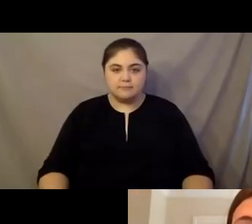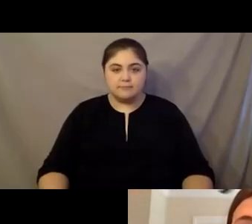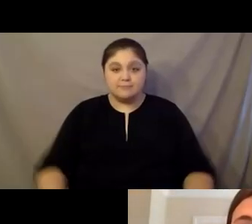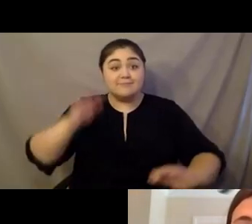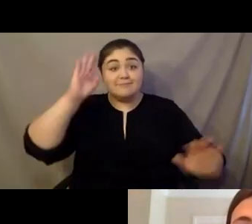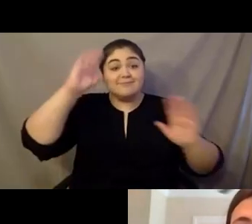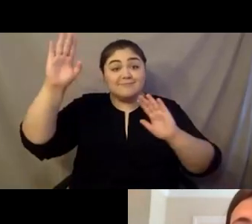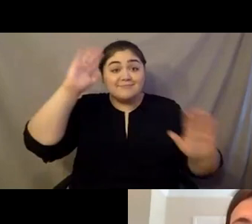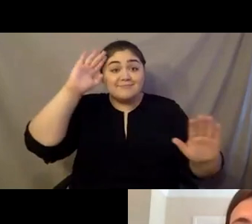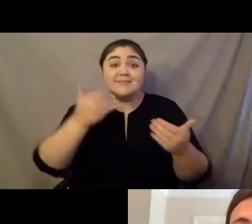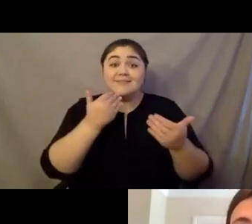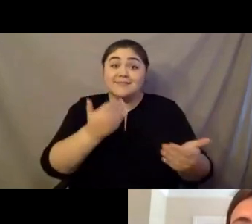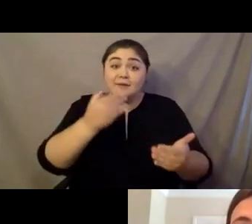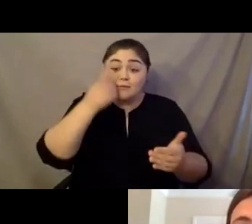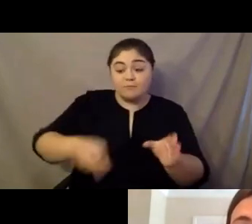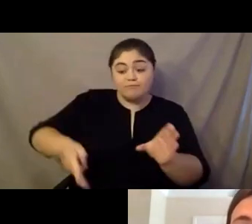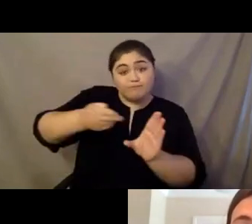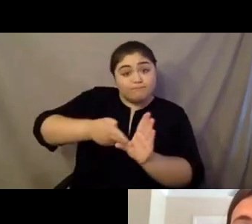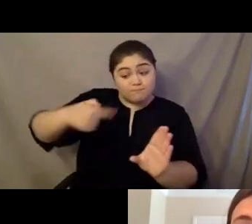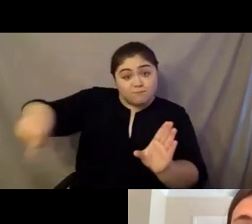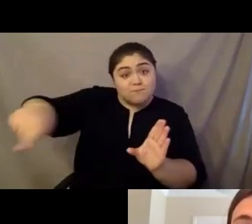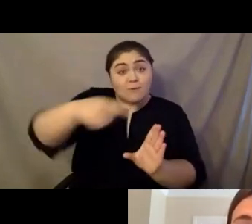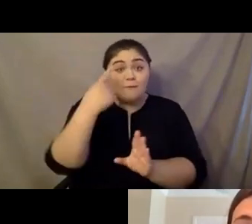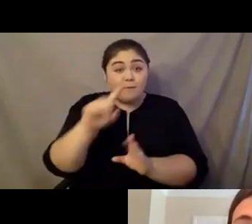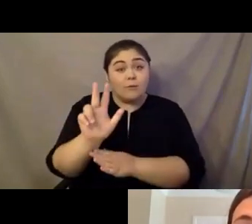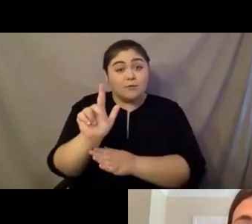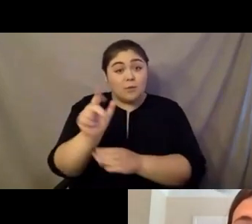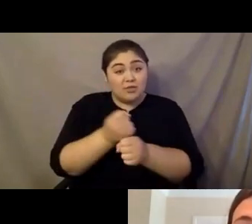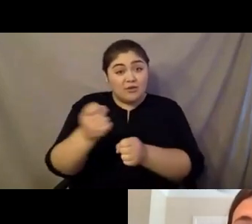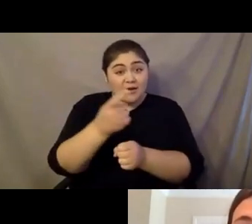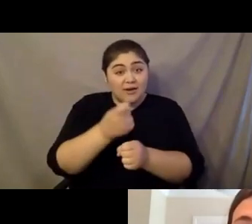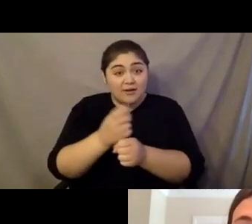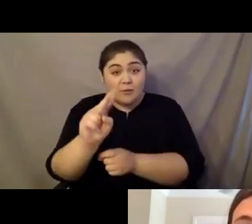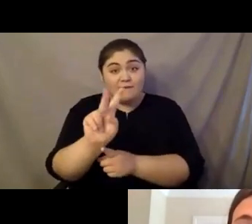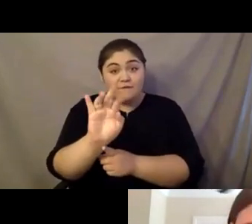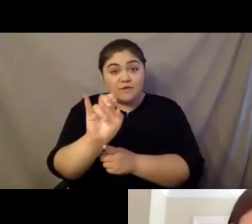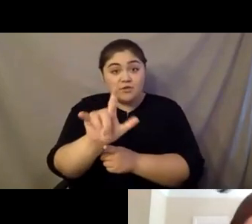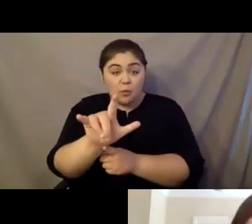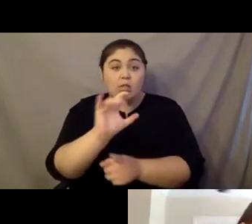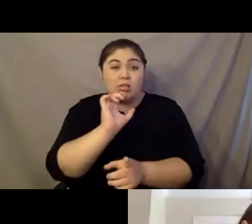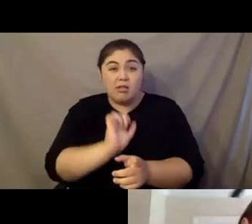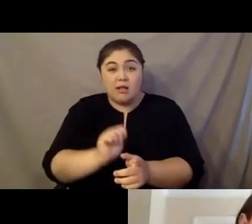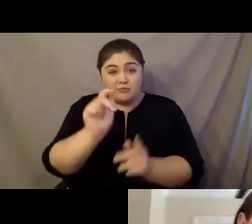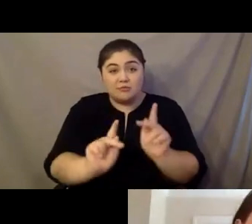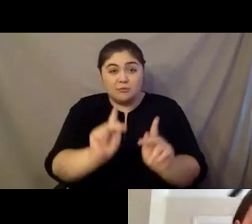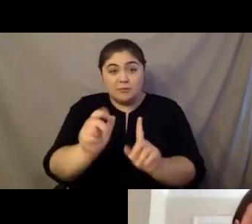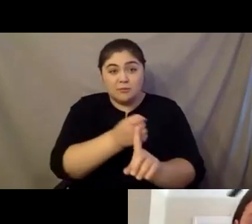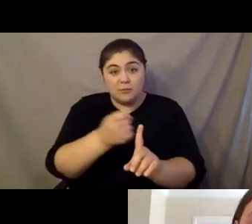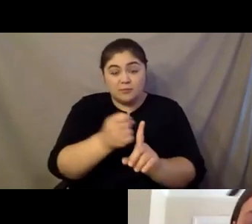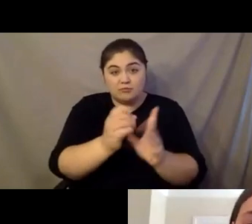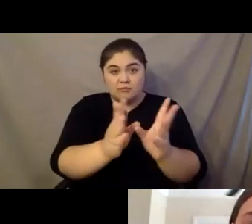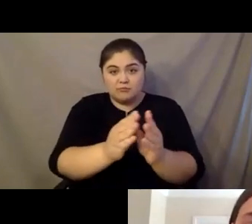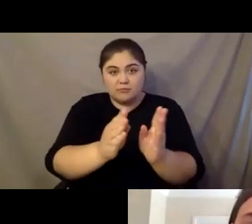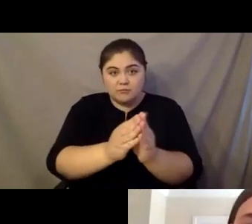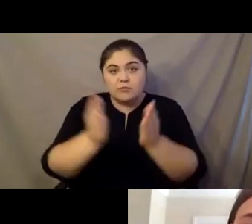Hello, thank you for joining us for the 23rd Annual Virtual Elder Abuse Conference, Serving Older Adults During Times of